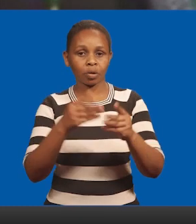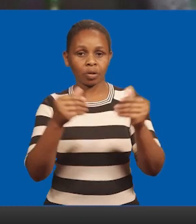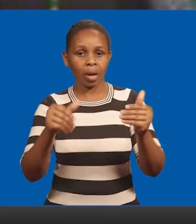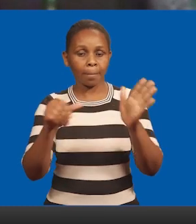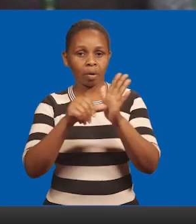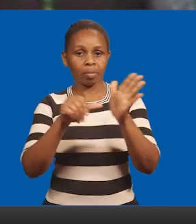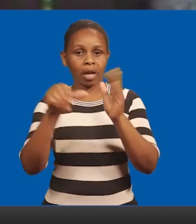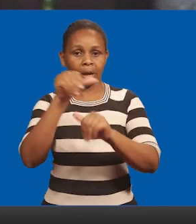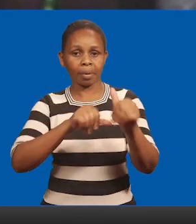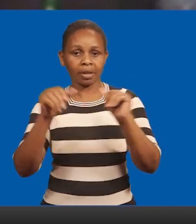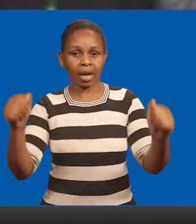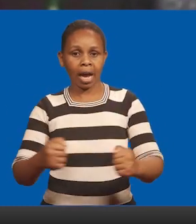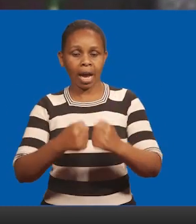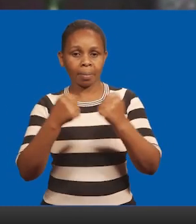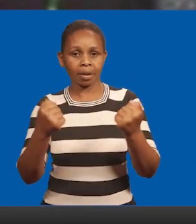foreign